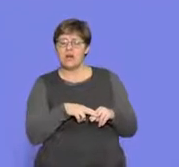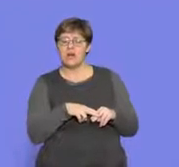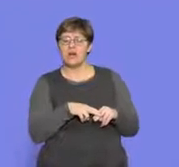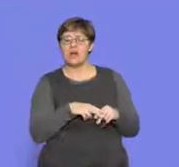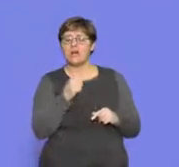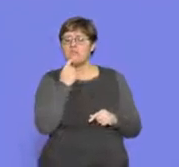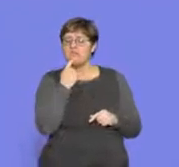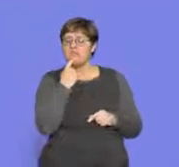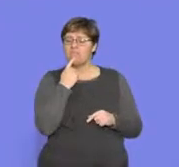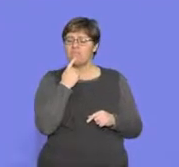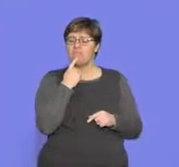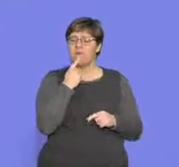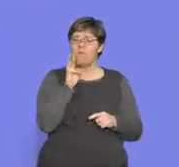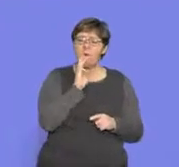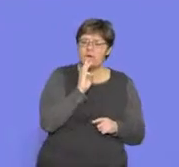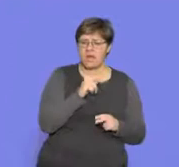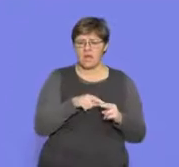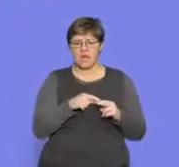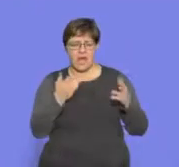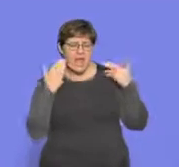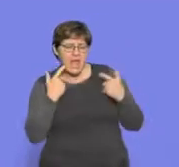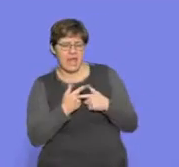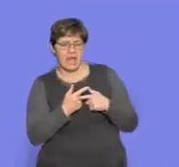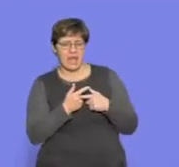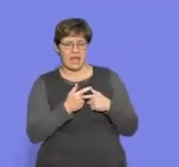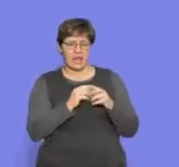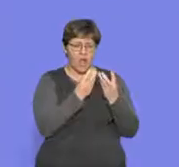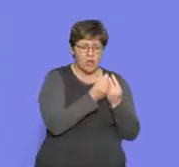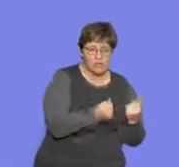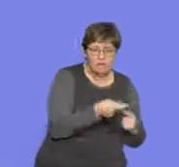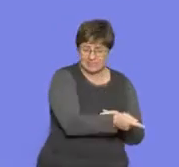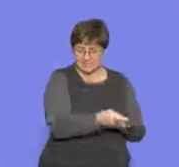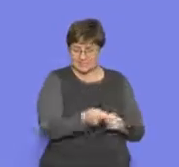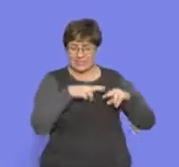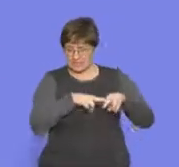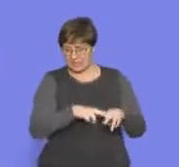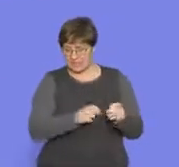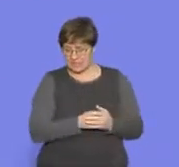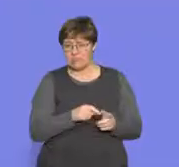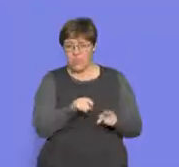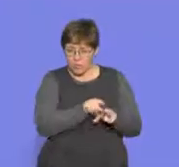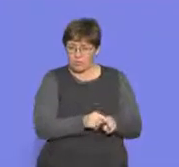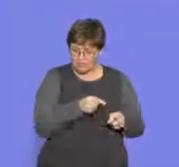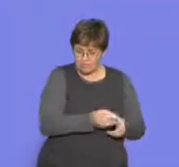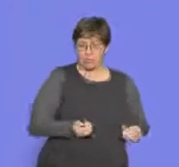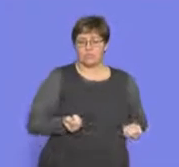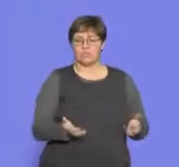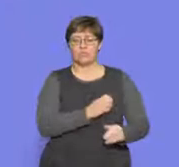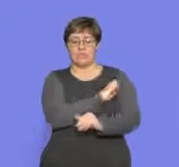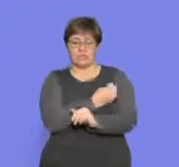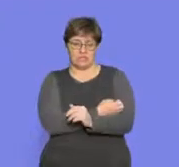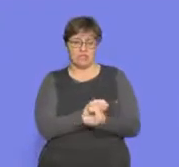the hydrosphere, access to water, access to aquatic organisms, and in turn these also produce